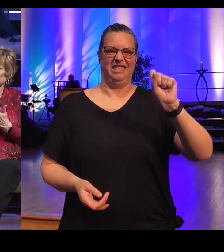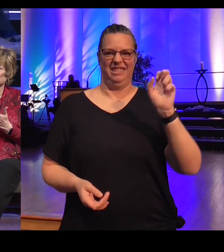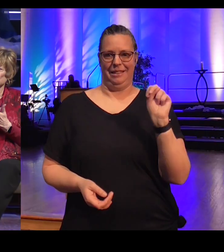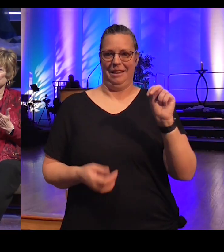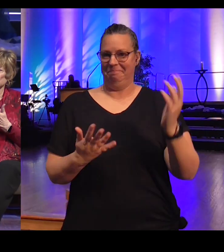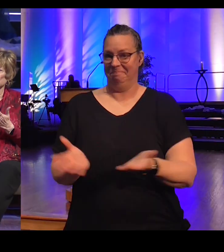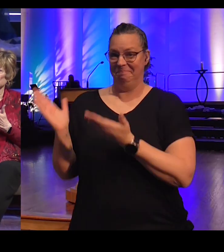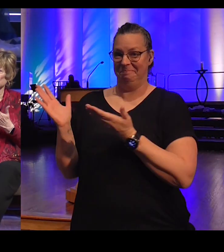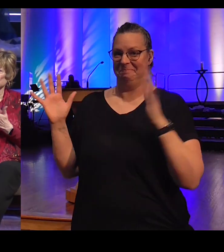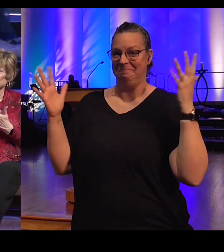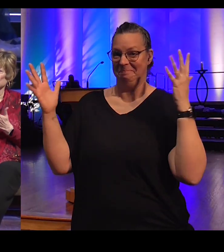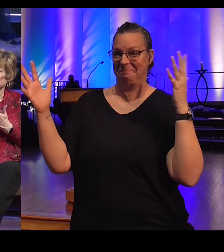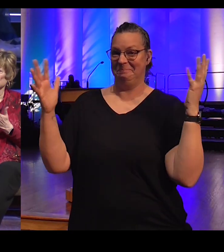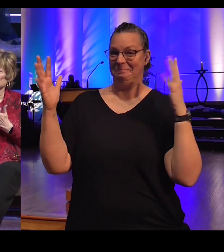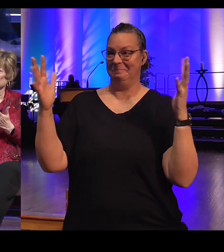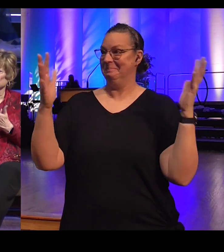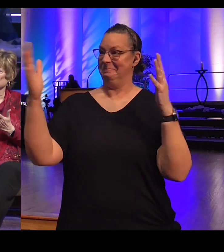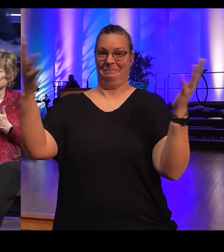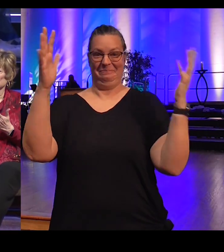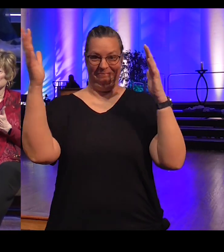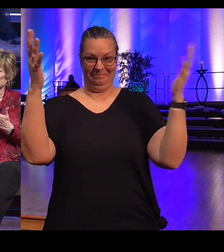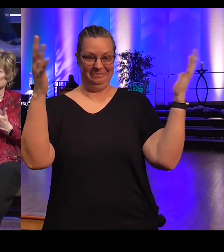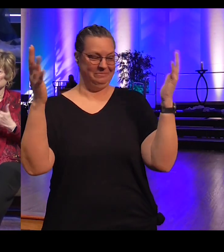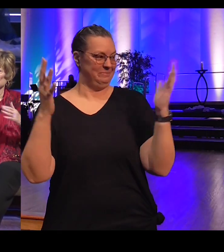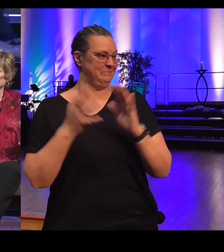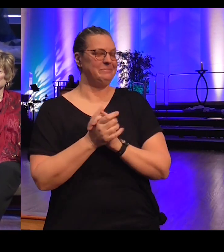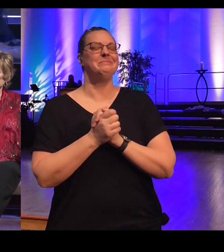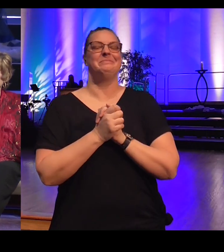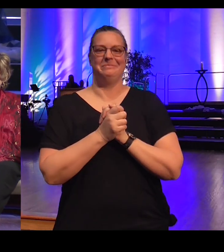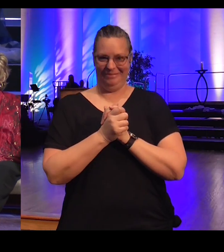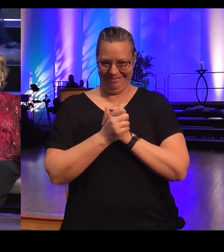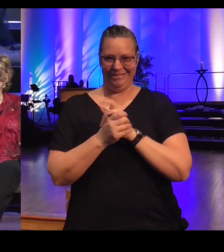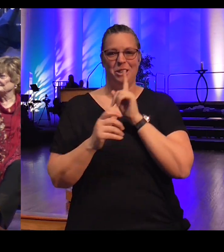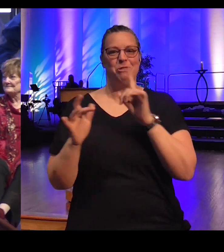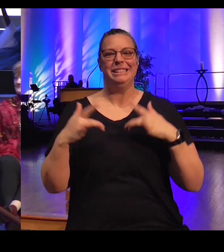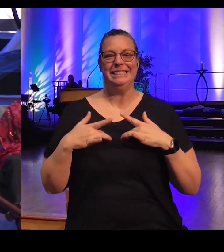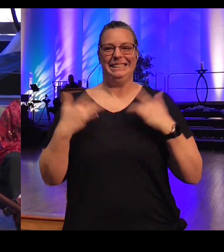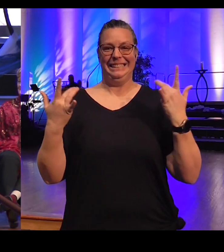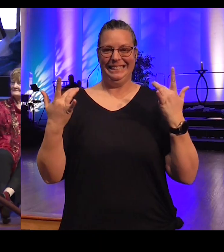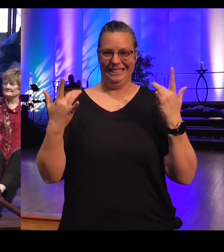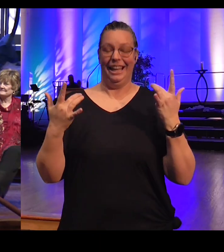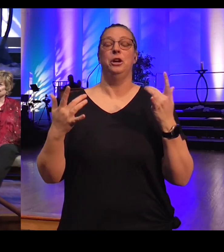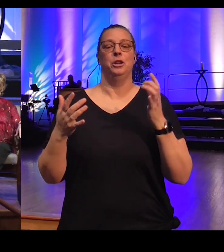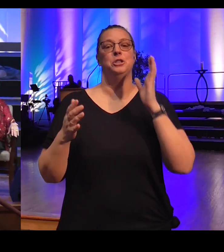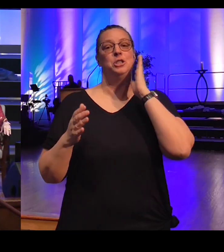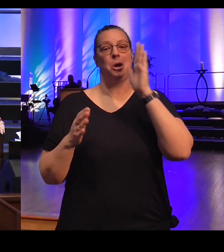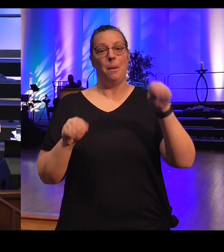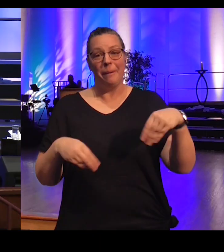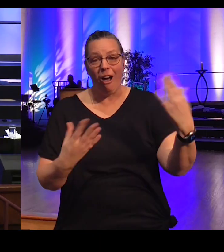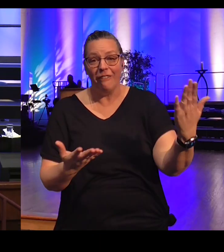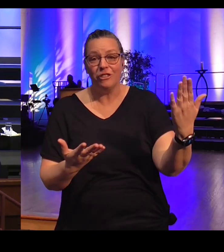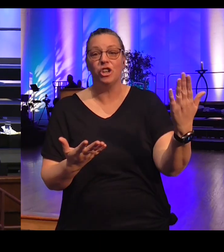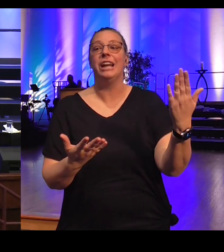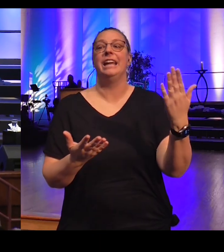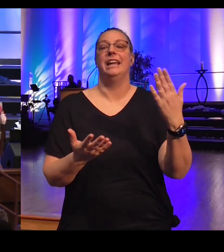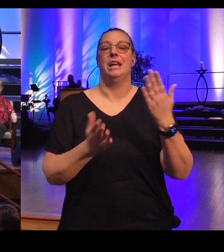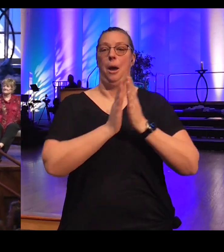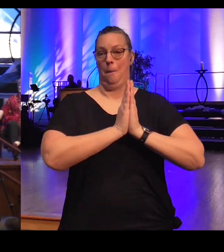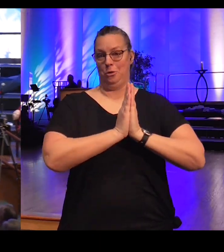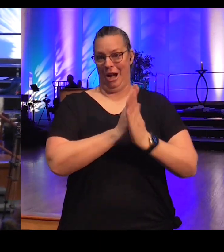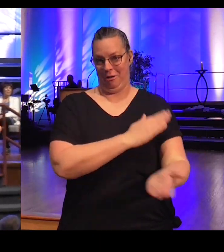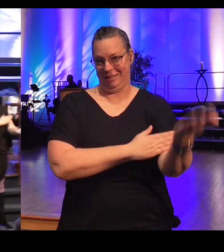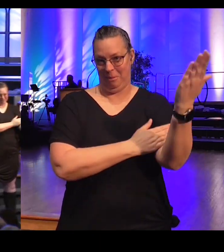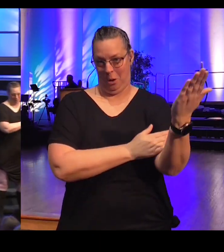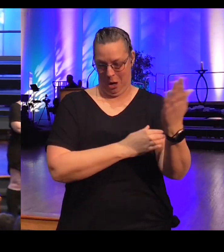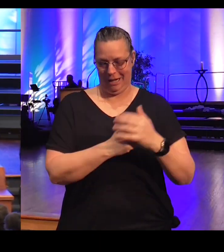Yay. Yes. We are so delighted. She is going to be offering our prayer